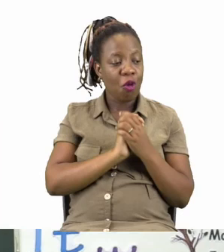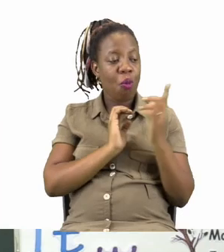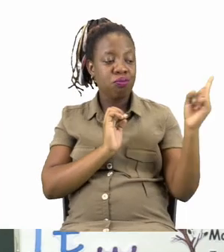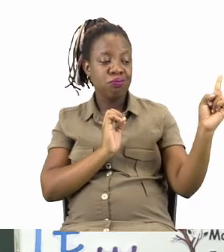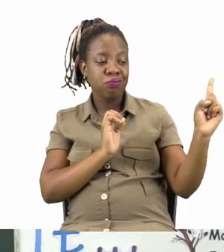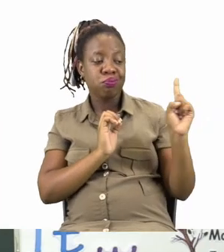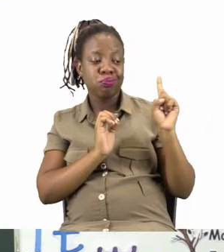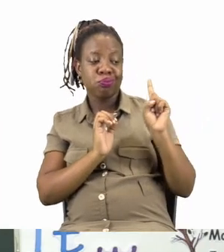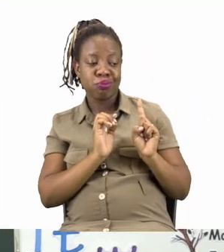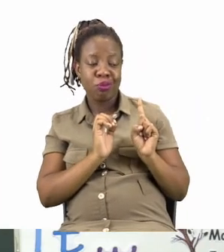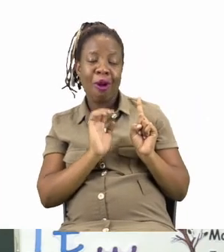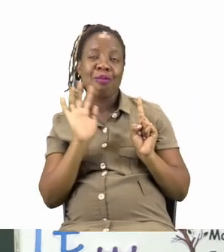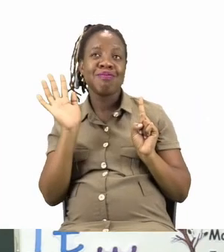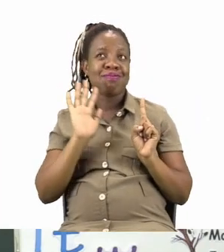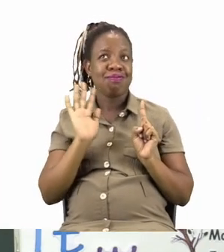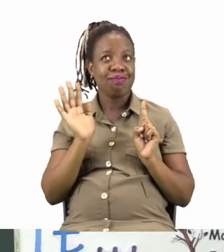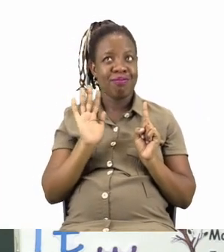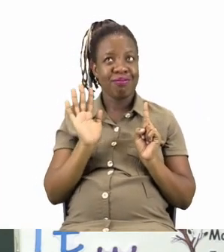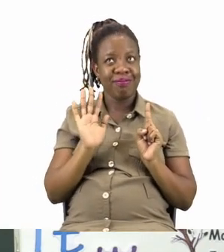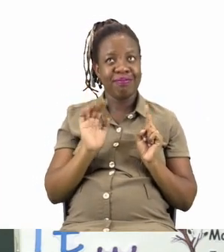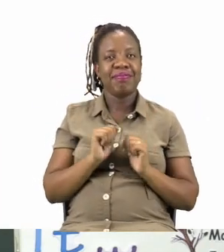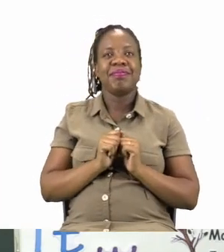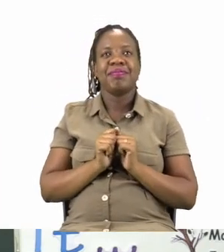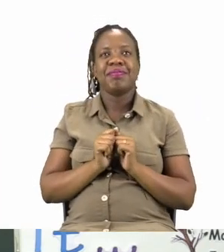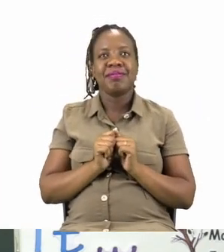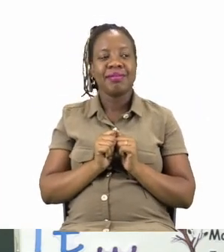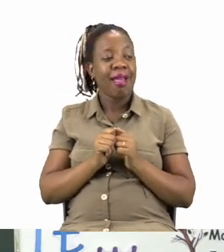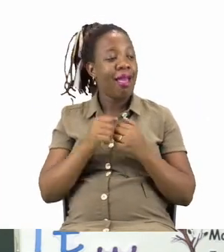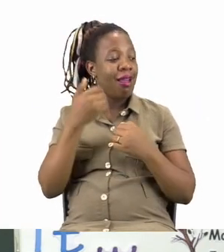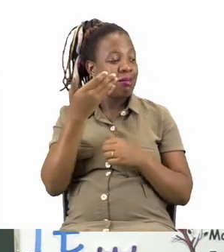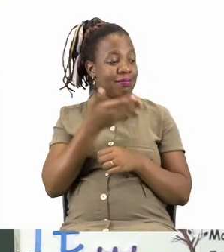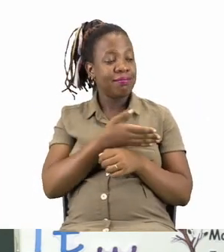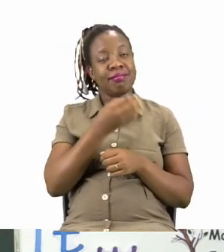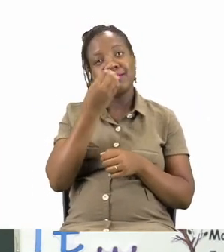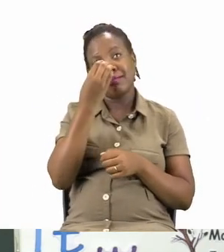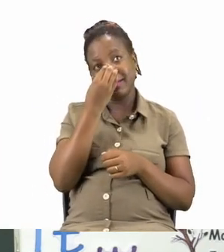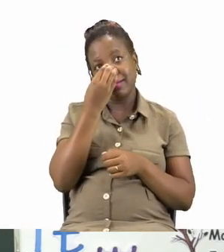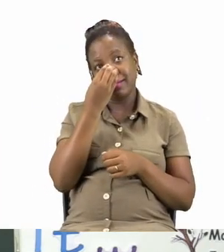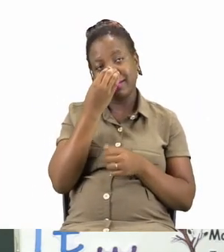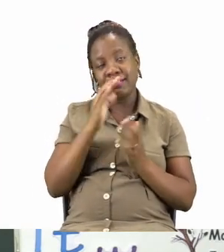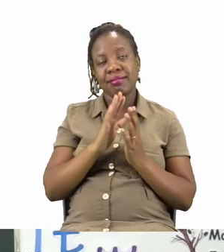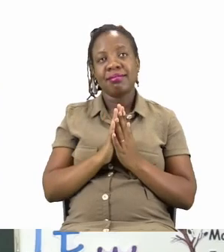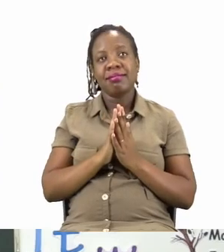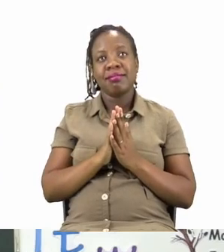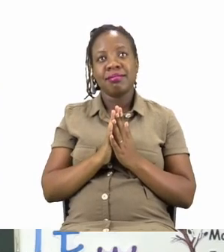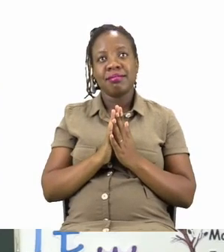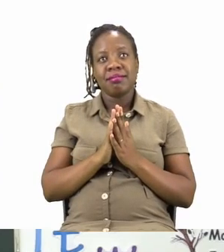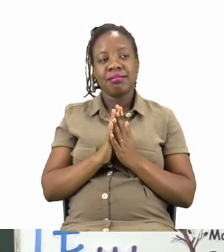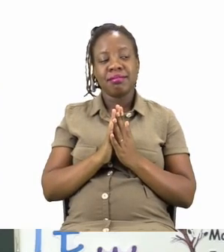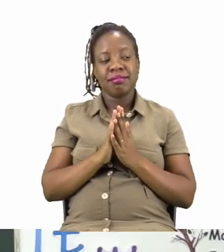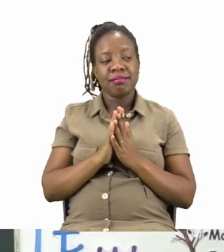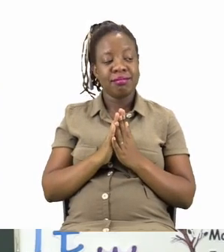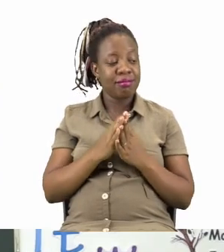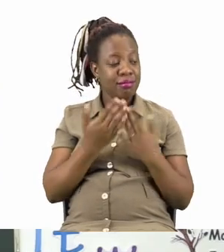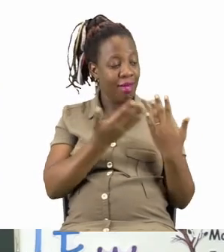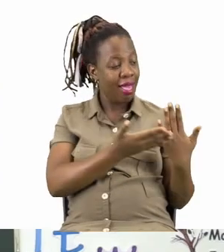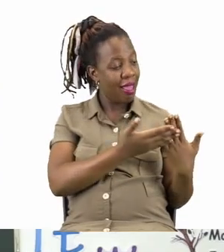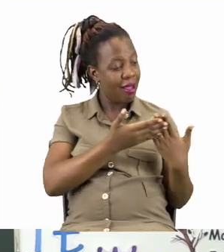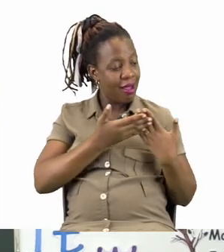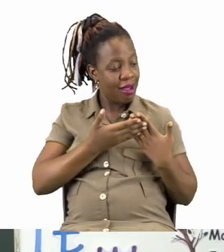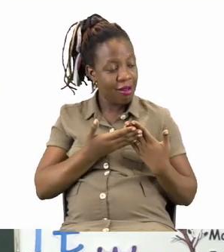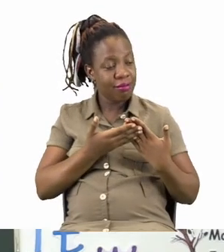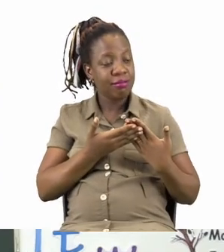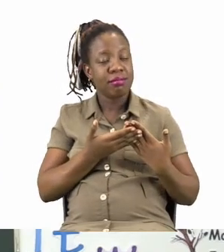with me. Oh, hi Zoshi, there you are. Will you help me to say goodbye to our friends